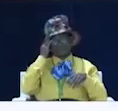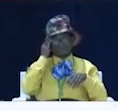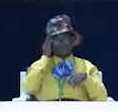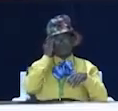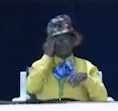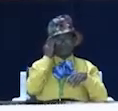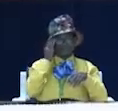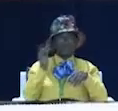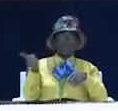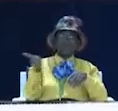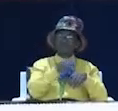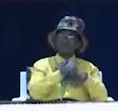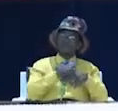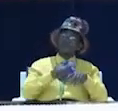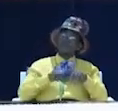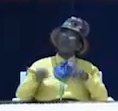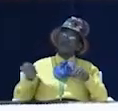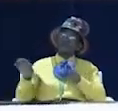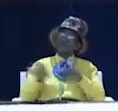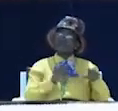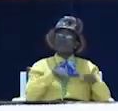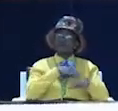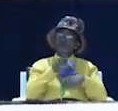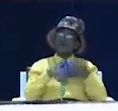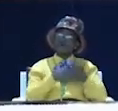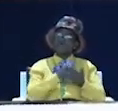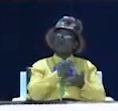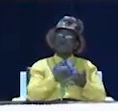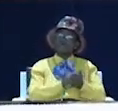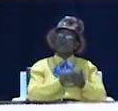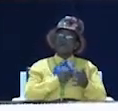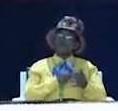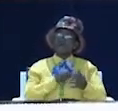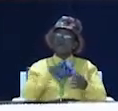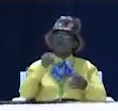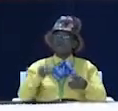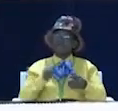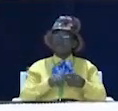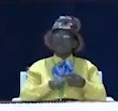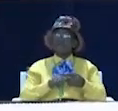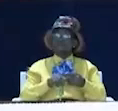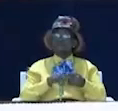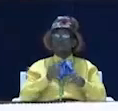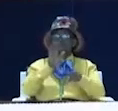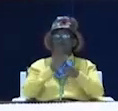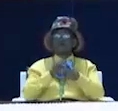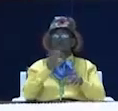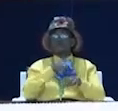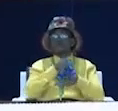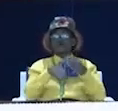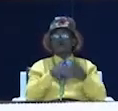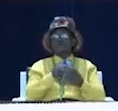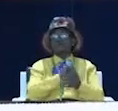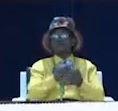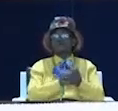You can do all those, and I needed to touch all those places, minister to